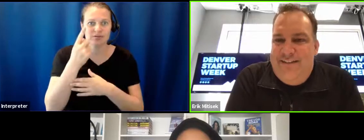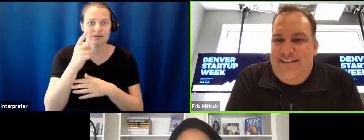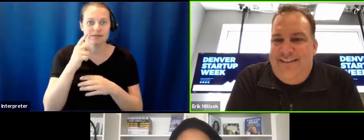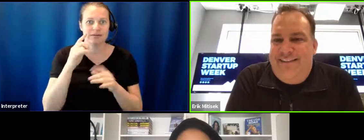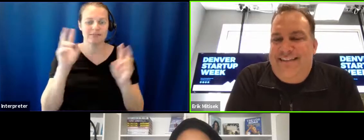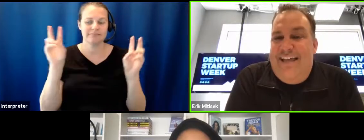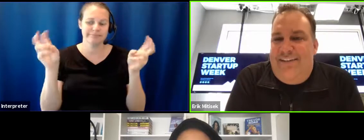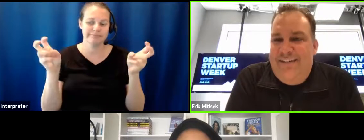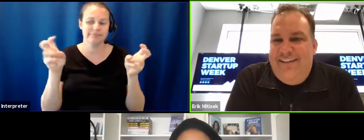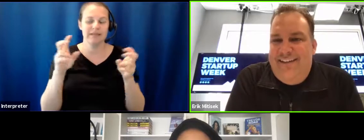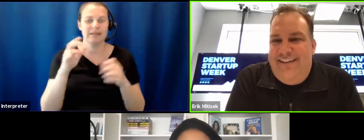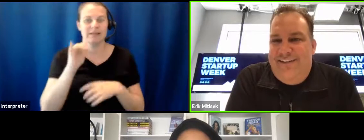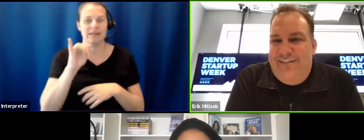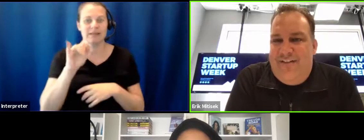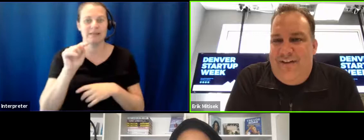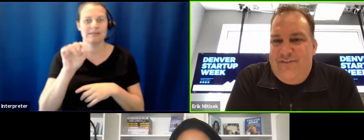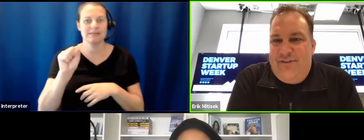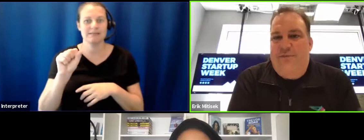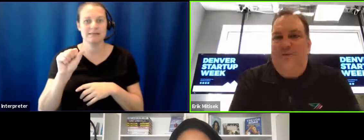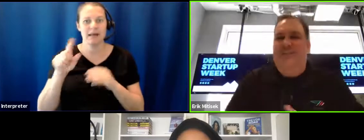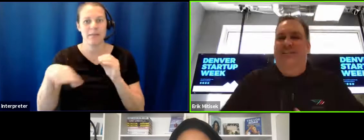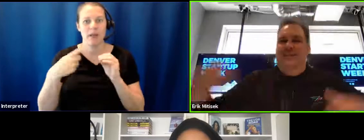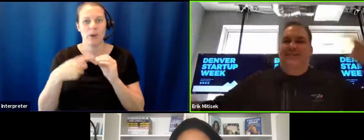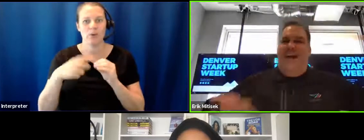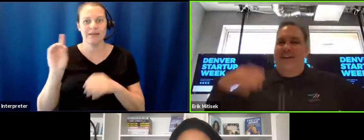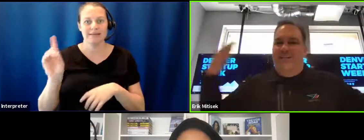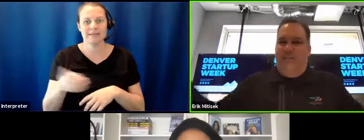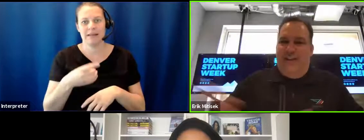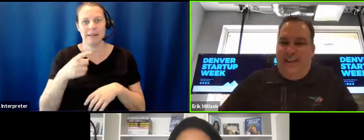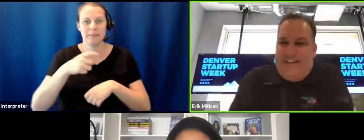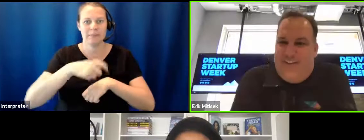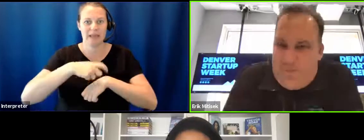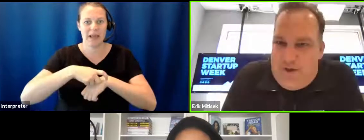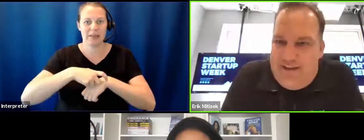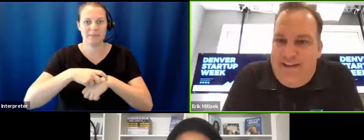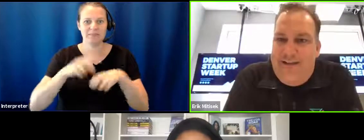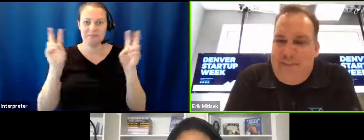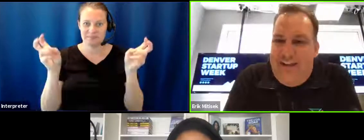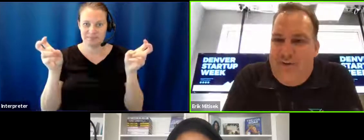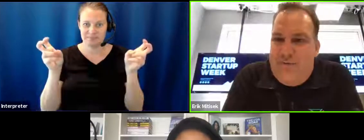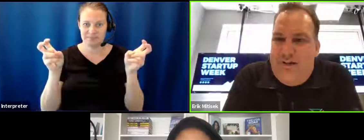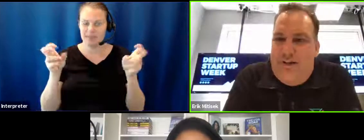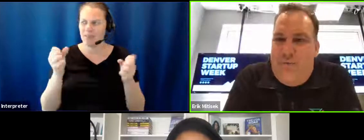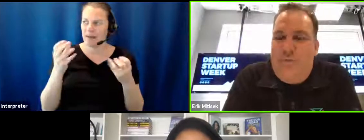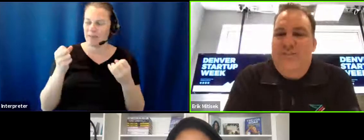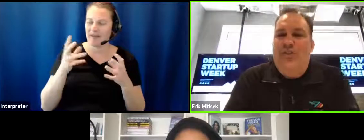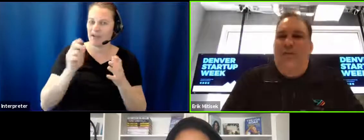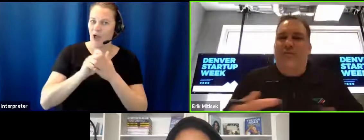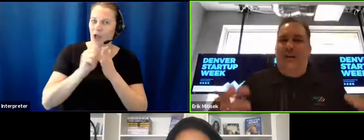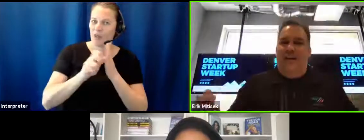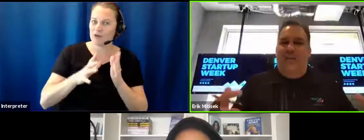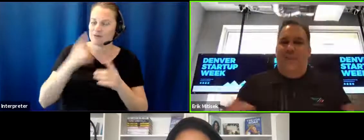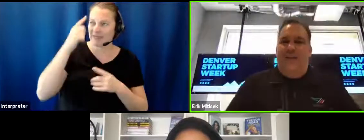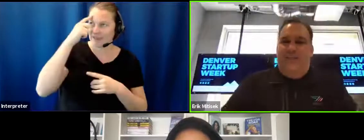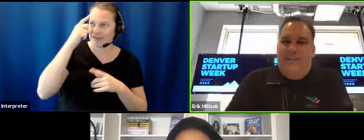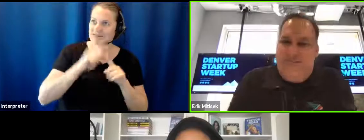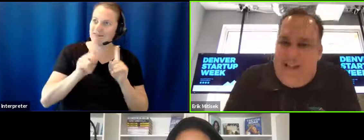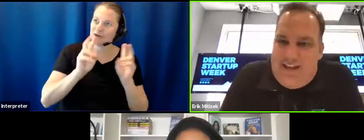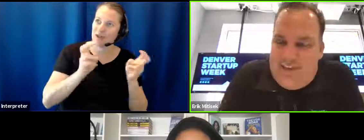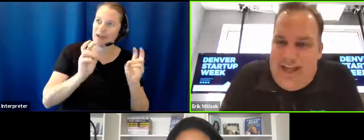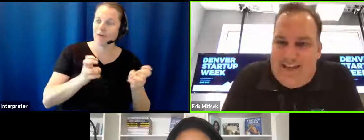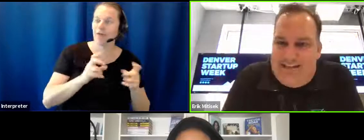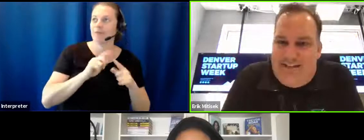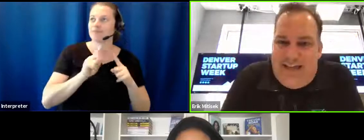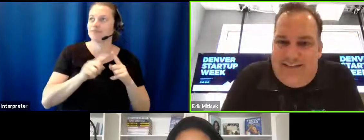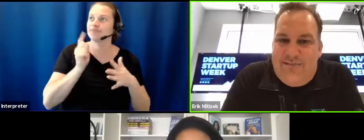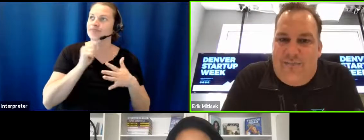Time, the title. You know, a lot of authors go through a series of titles before they land on the one. You know, what was so fitting about this